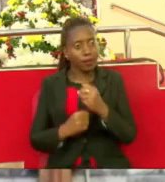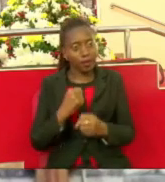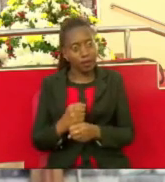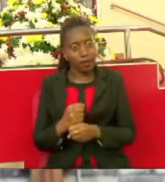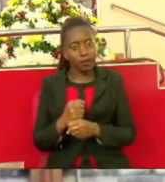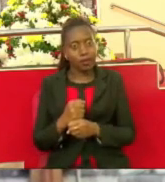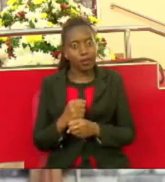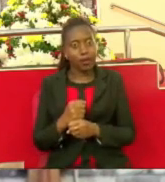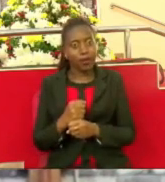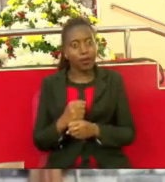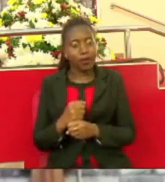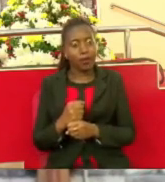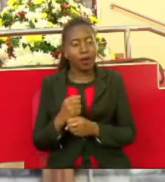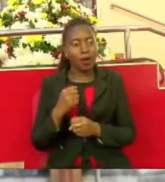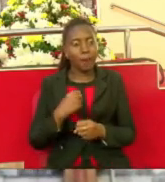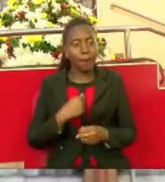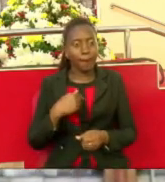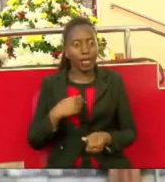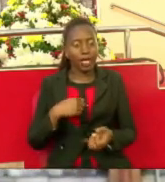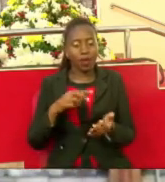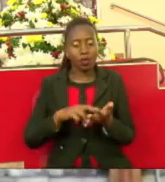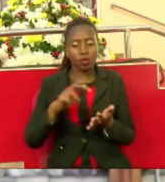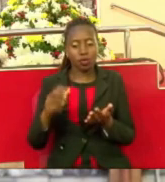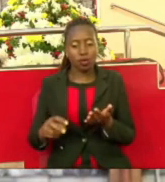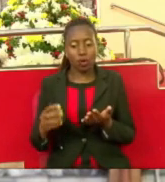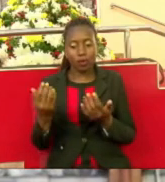I would drop my children in the morning.